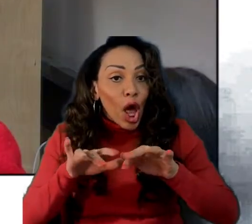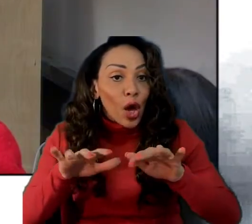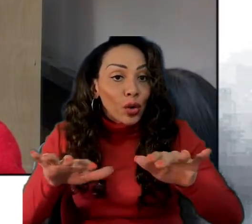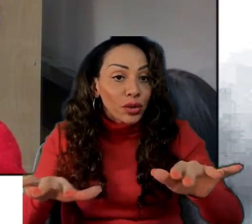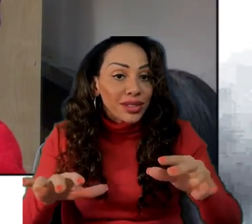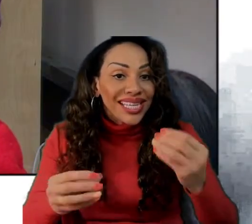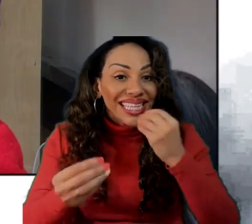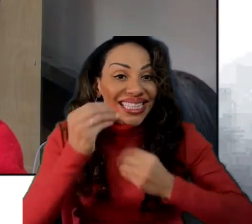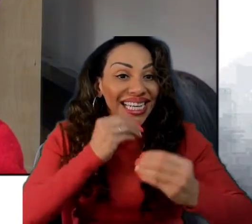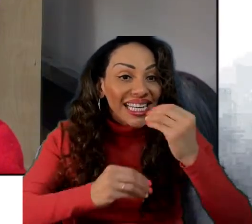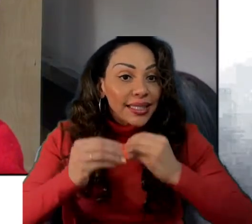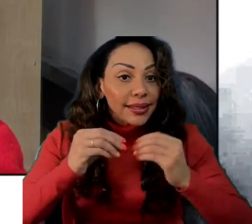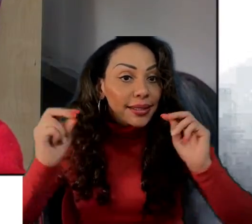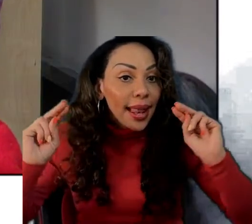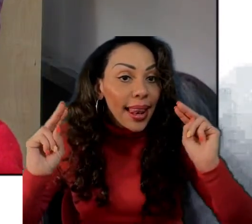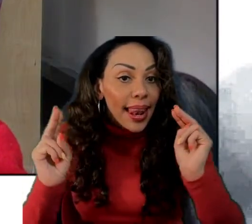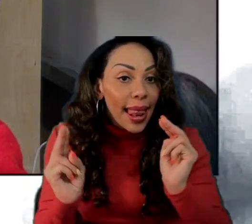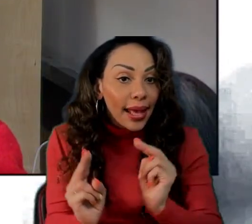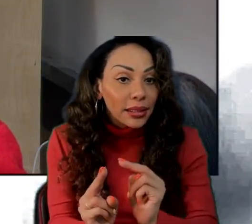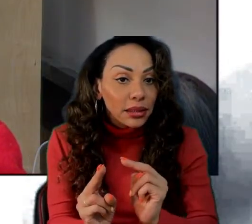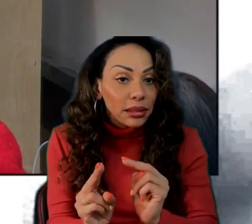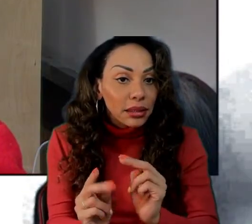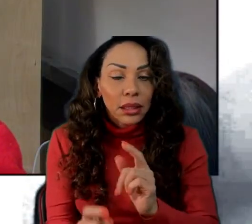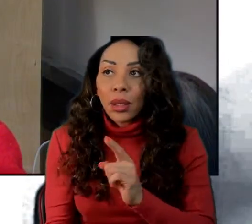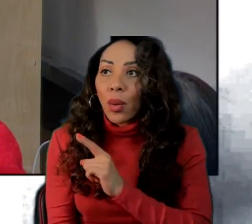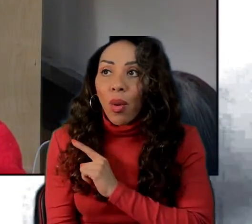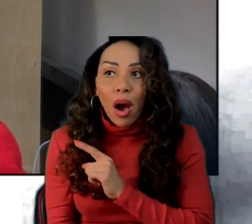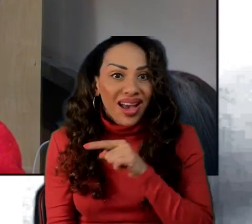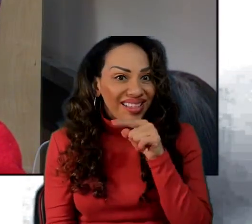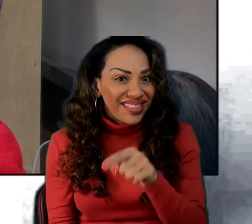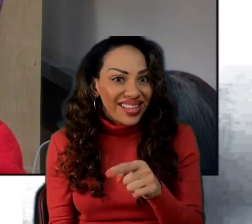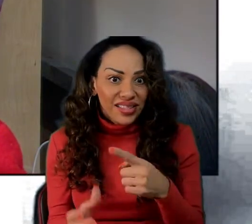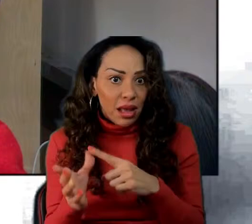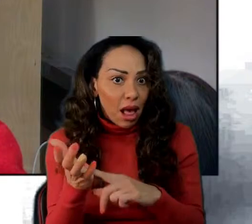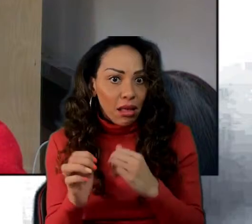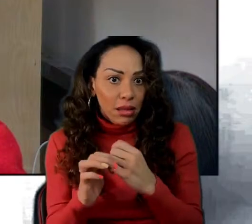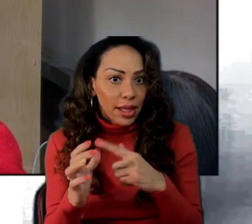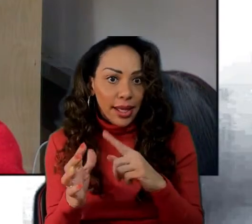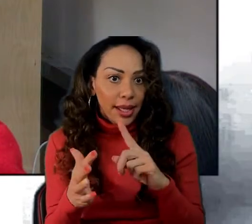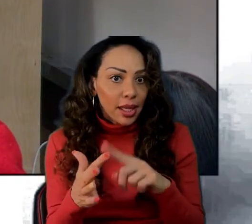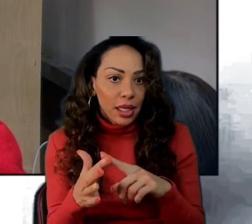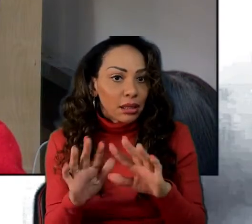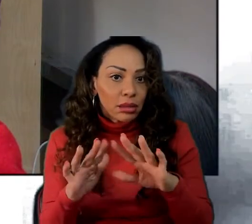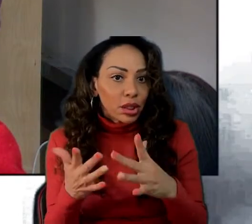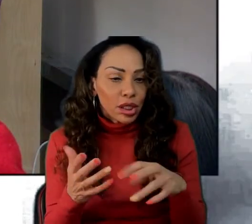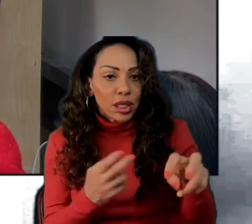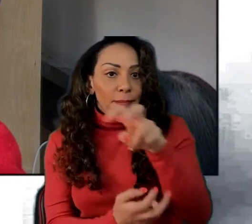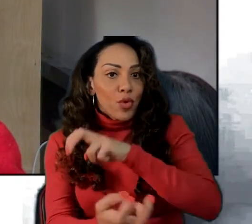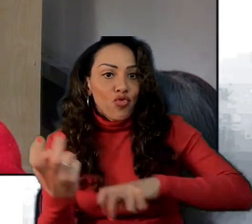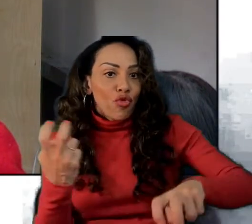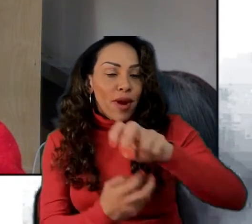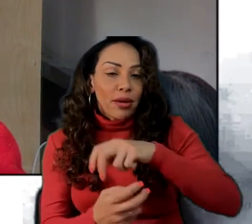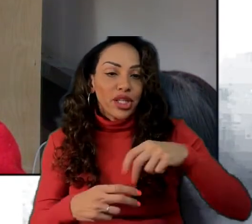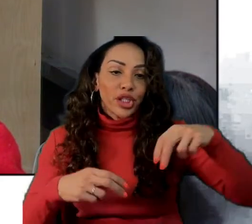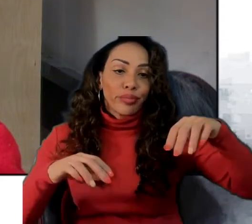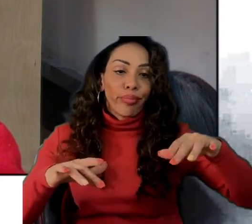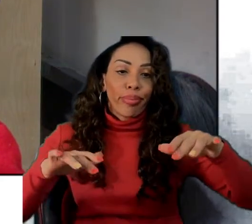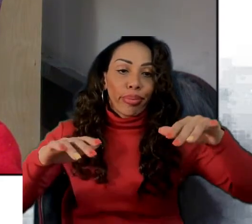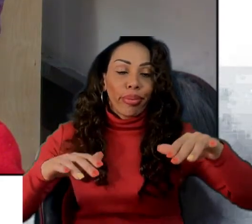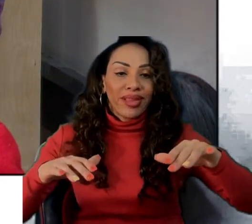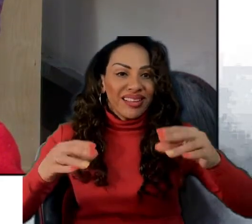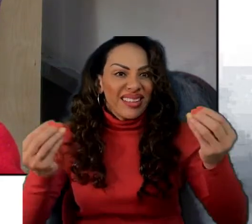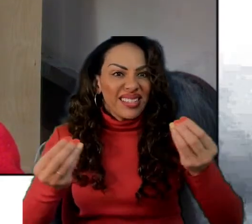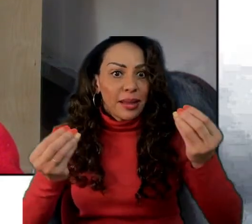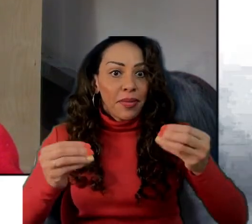doesn't move around on its own accord, so it's basically just sitting there. So if something flashes, glows,